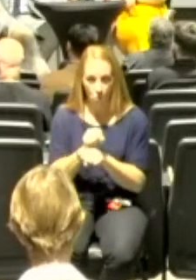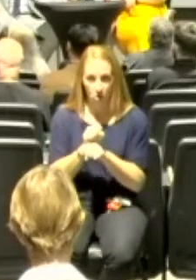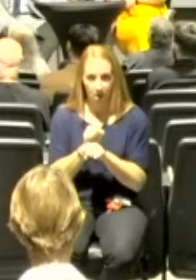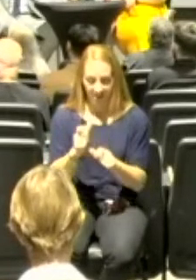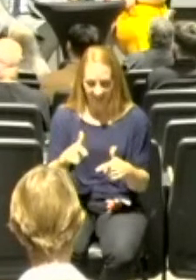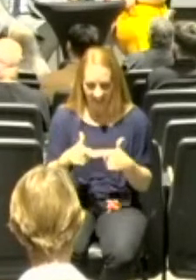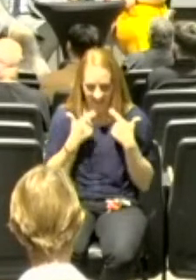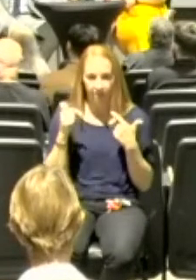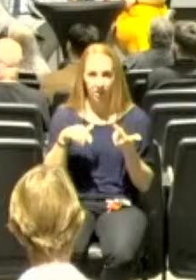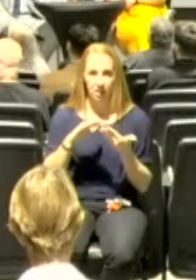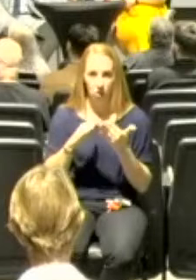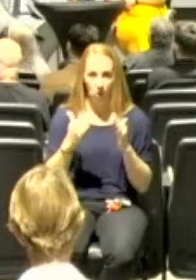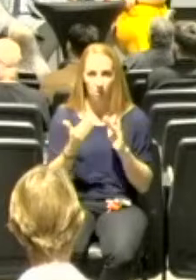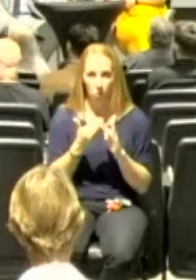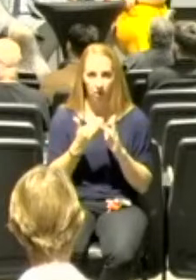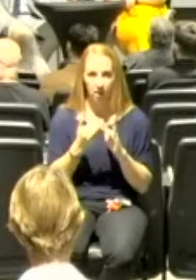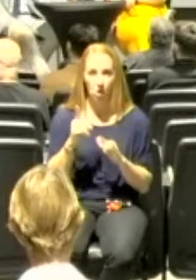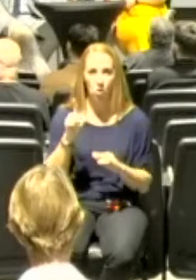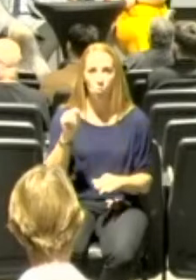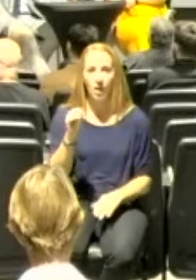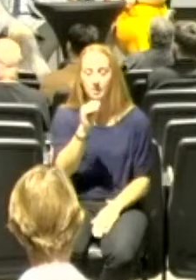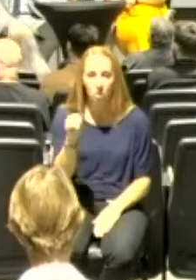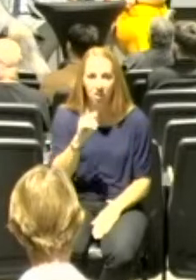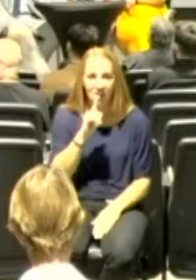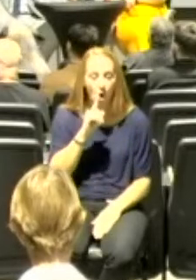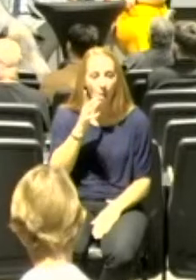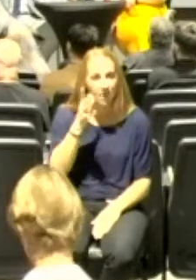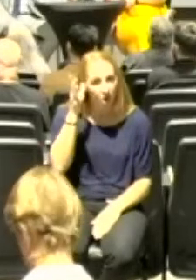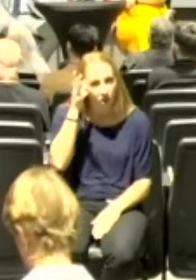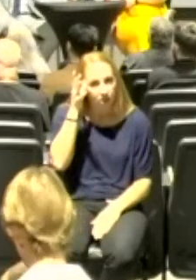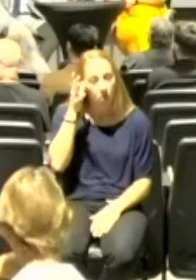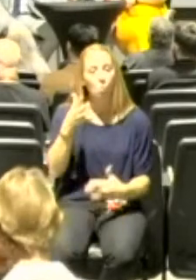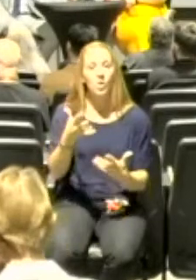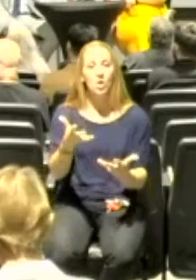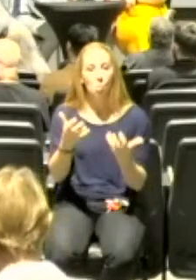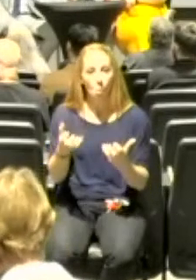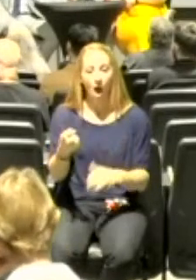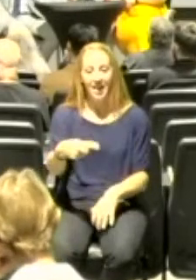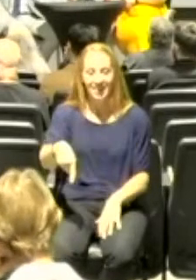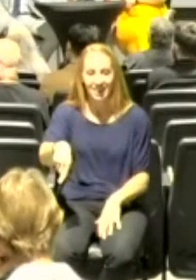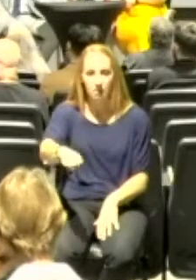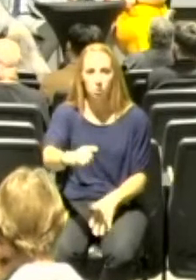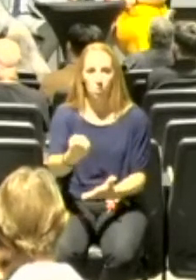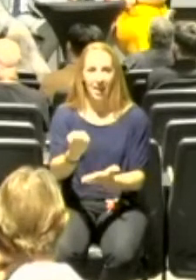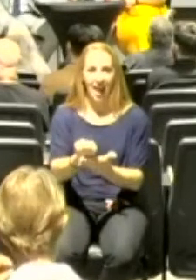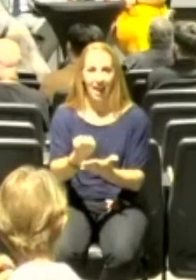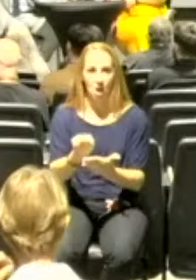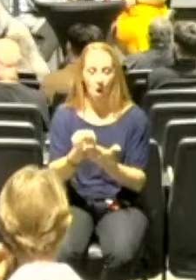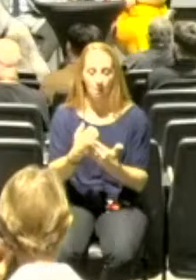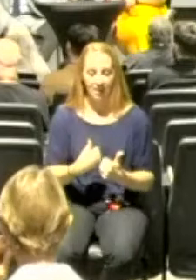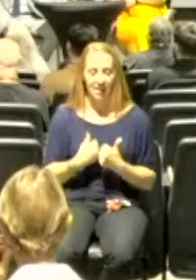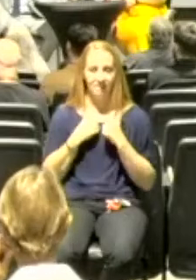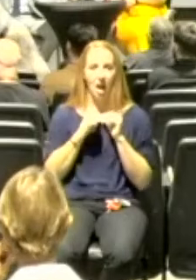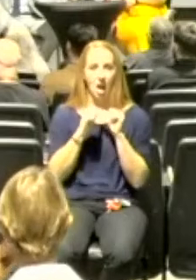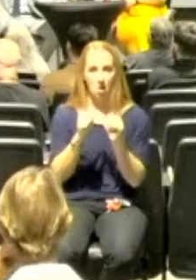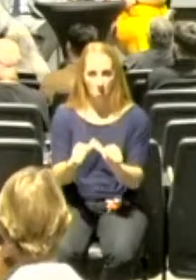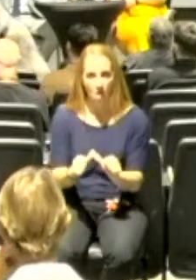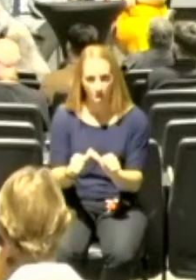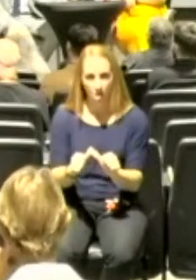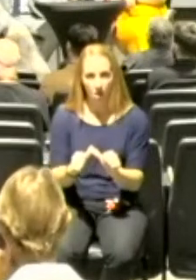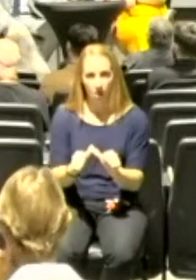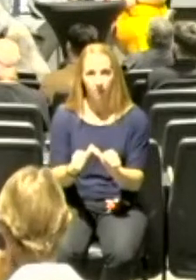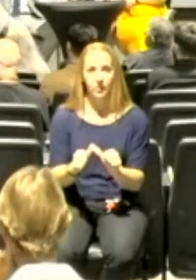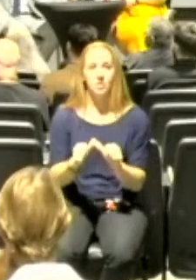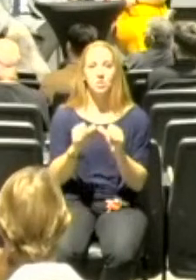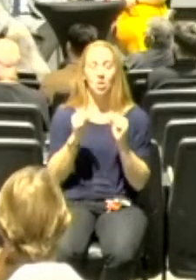live in this community, 20% of them are parenting adults, we want them to be economically viable. Yeah, I'm a little wound up about this. The caffeine